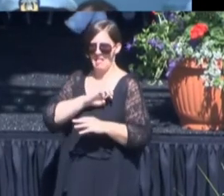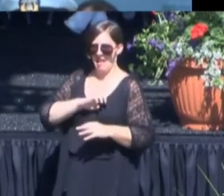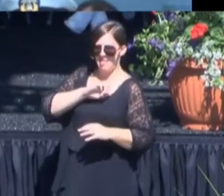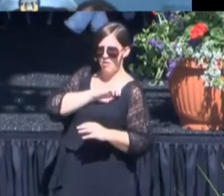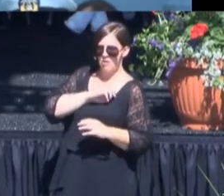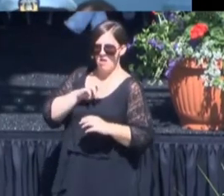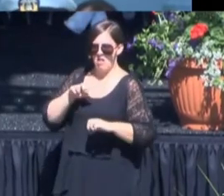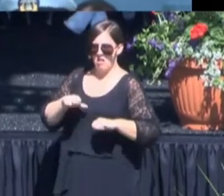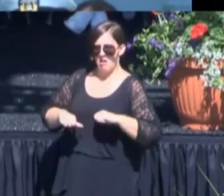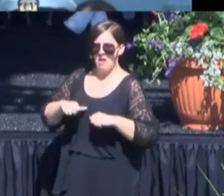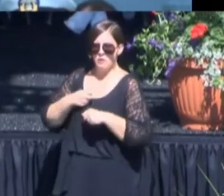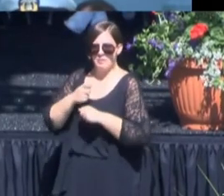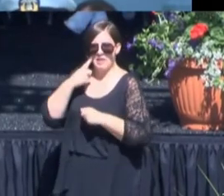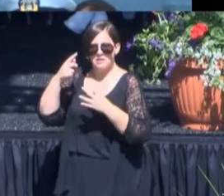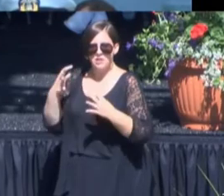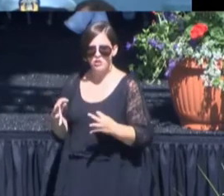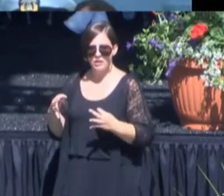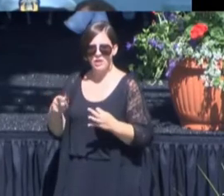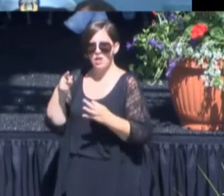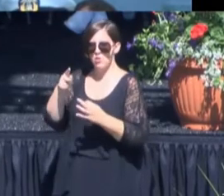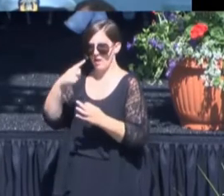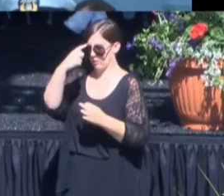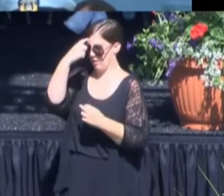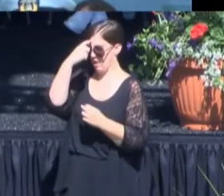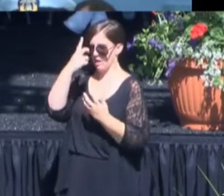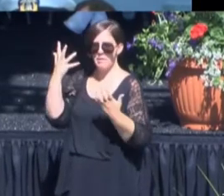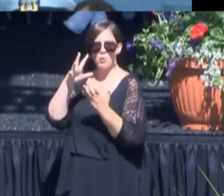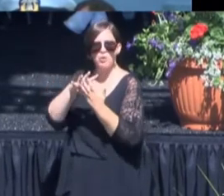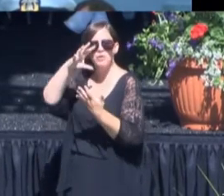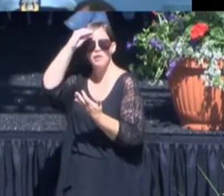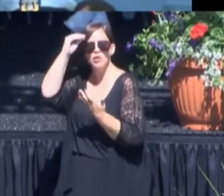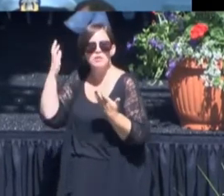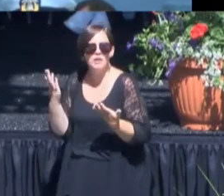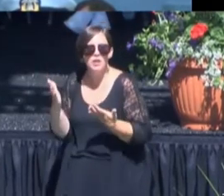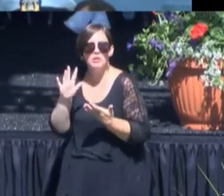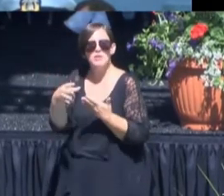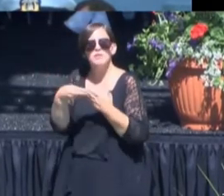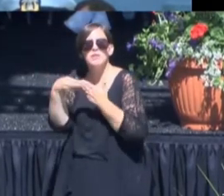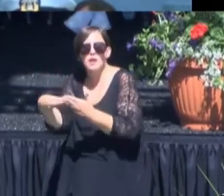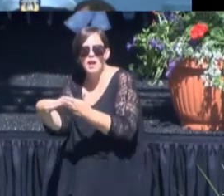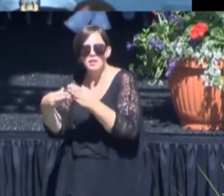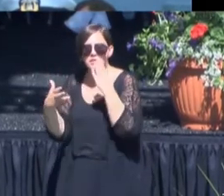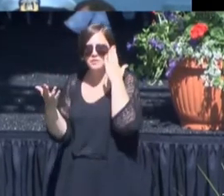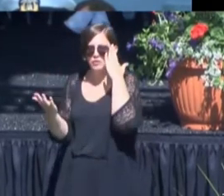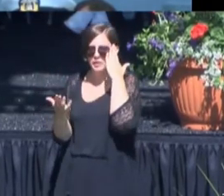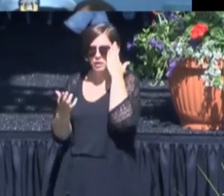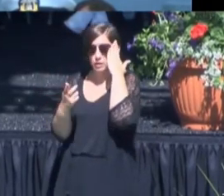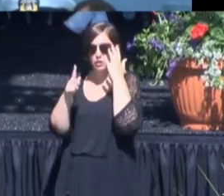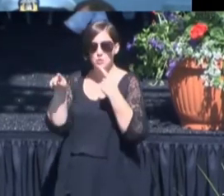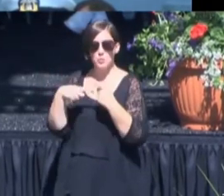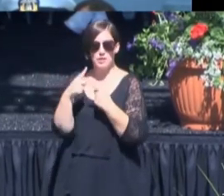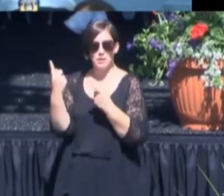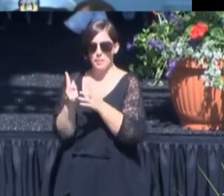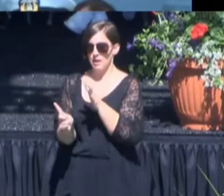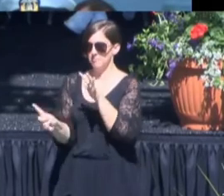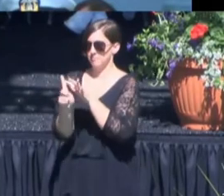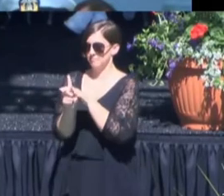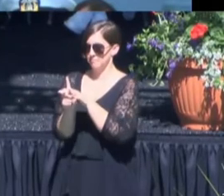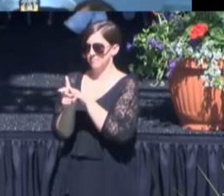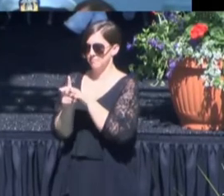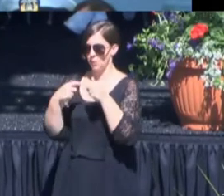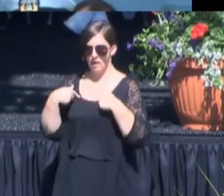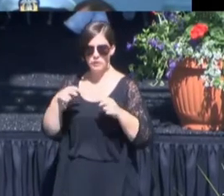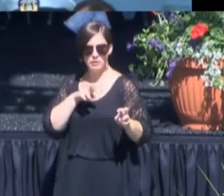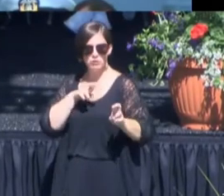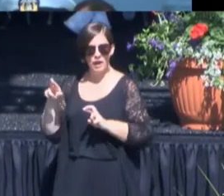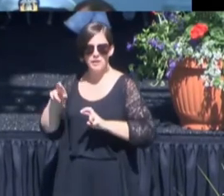And you've got to listen to the words that you were given here and the guidance you were given here, because when destiny taps you on the shoulder, you must be